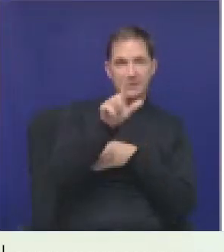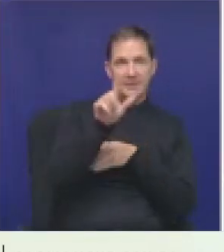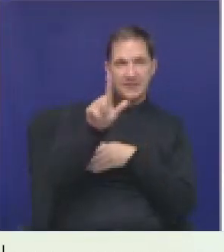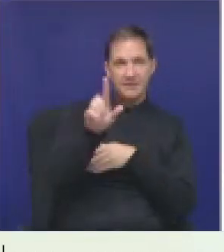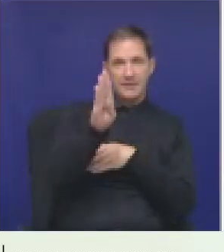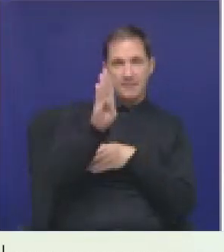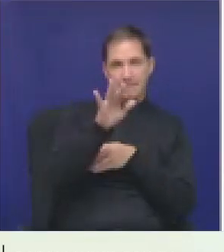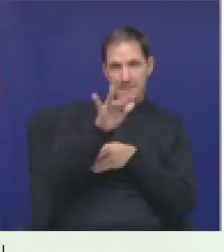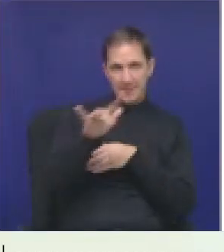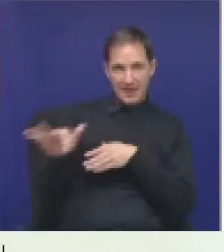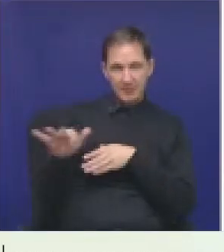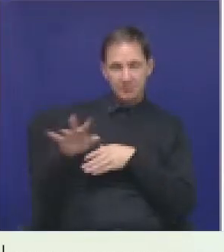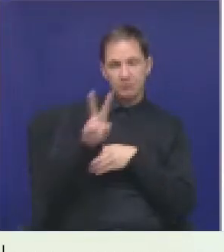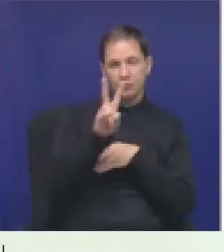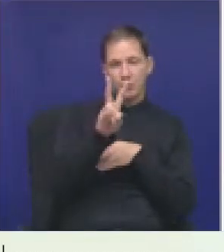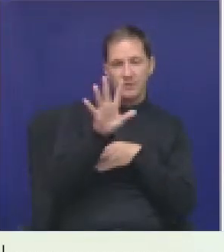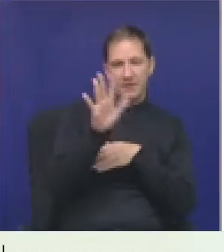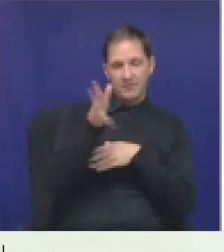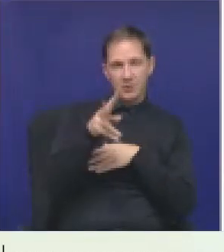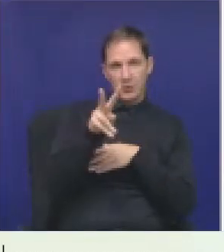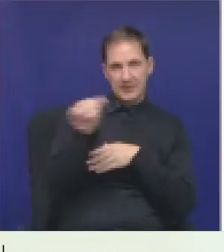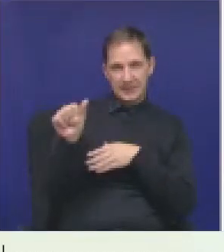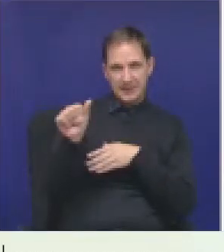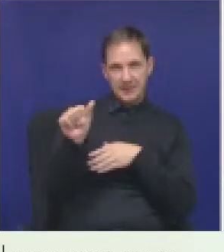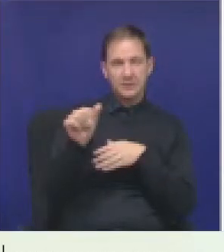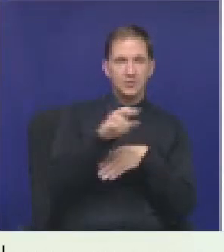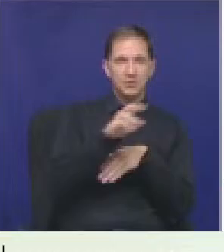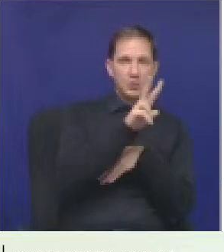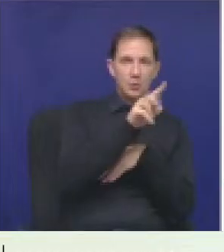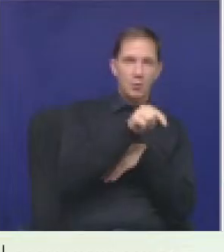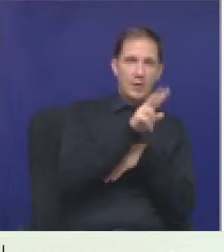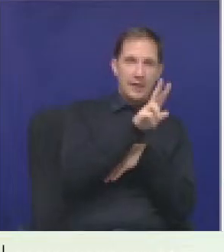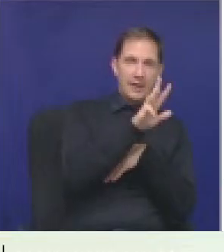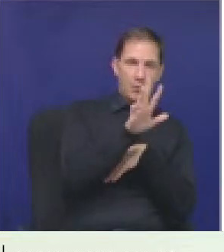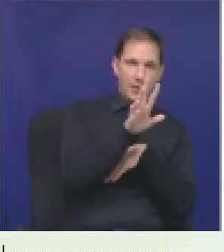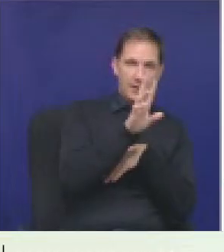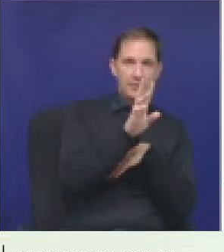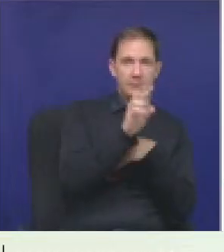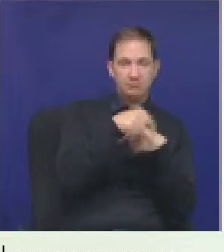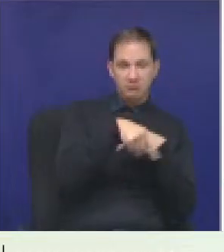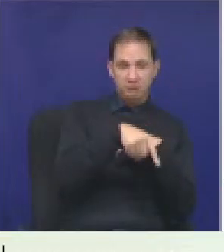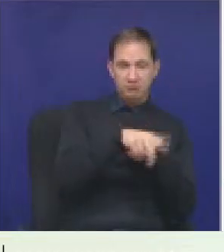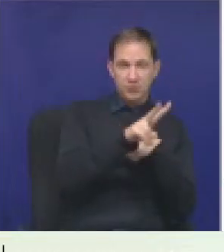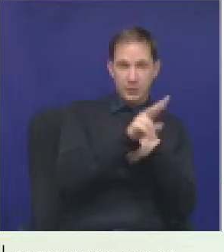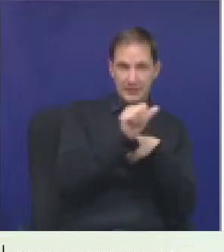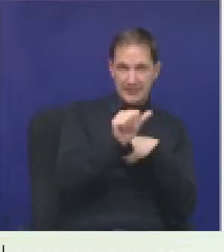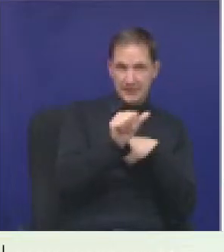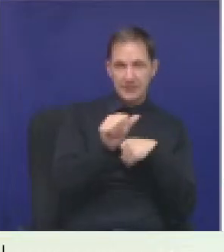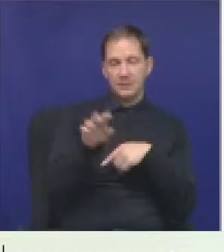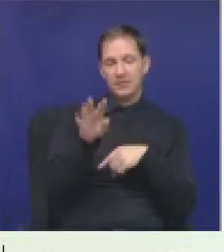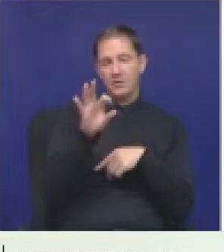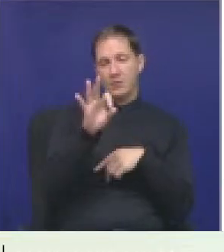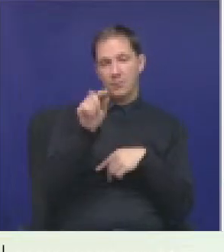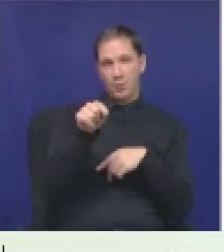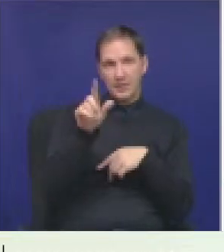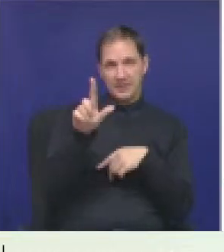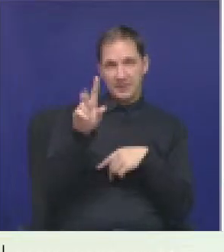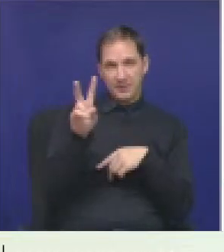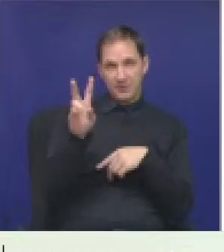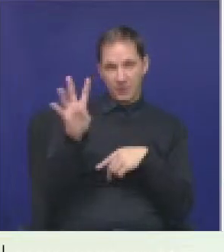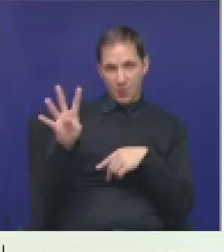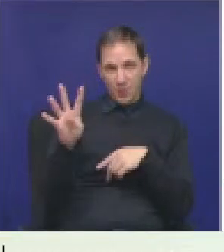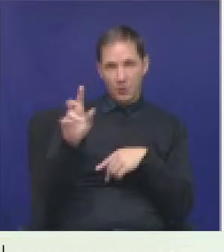in 2025-2026 and 2.91 billion in 2026-2027 and 3.04 billion